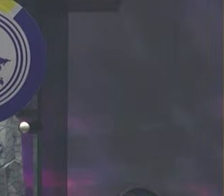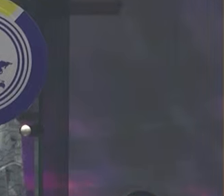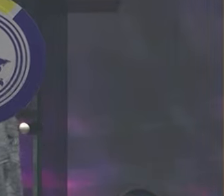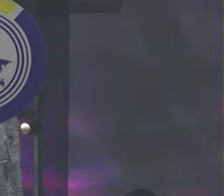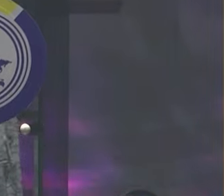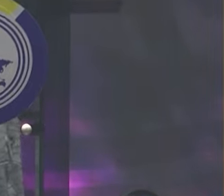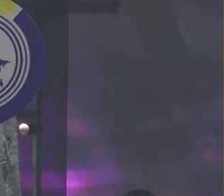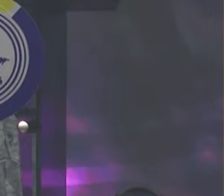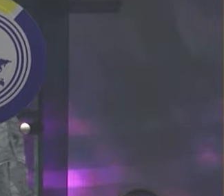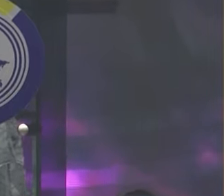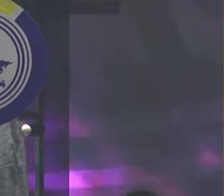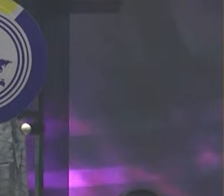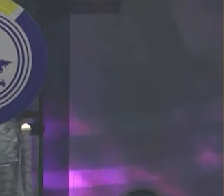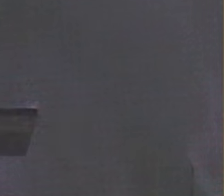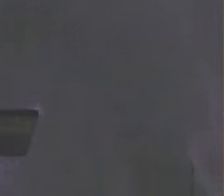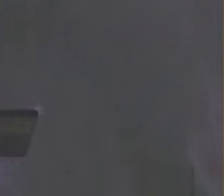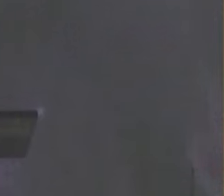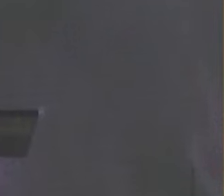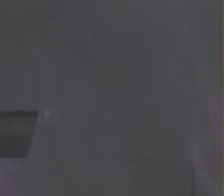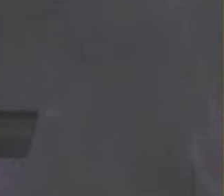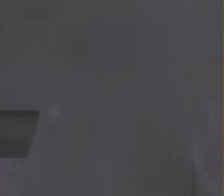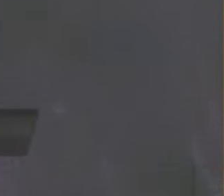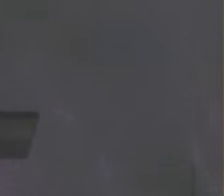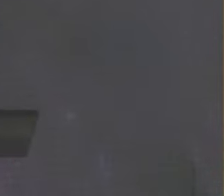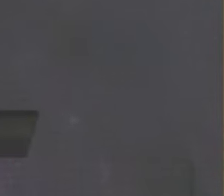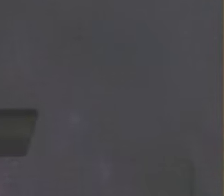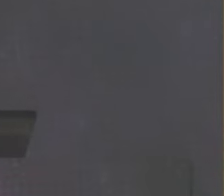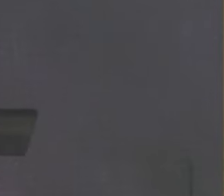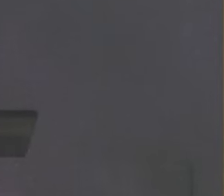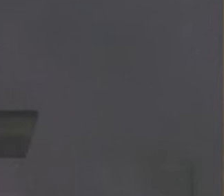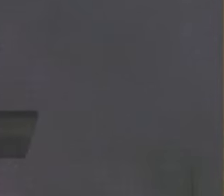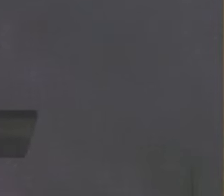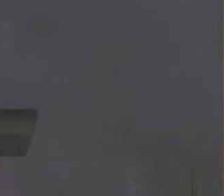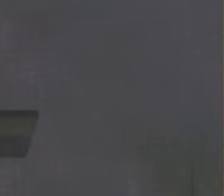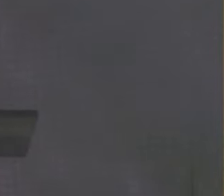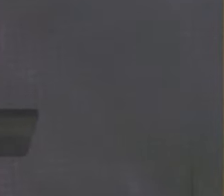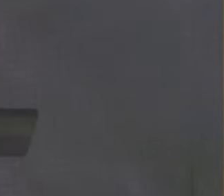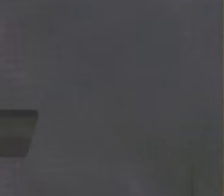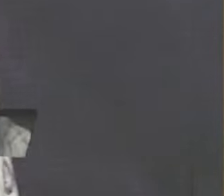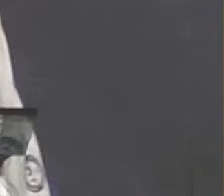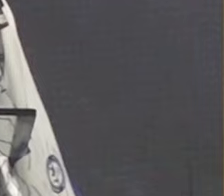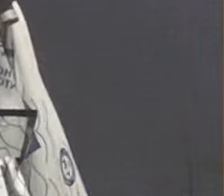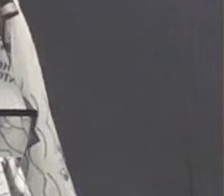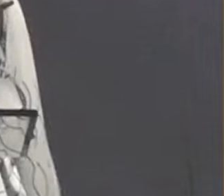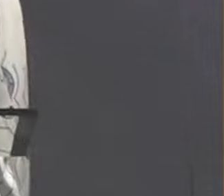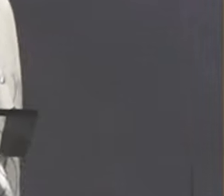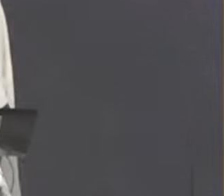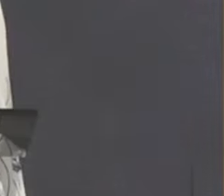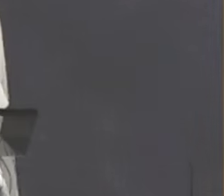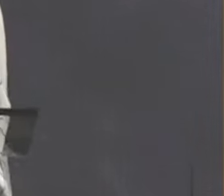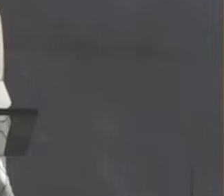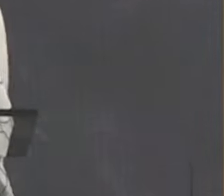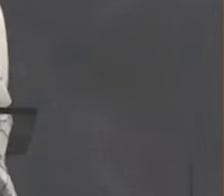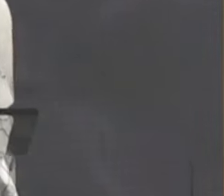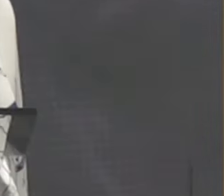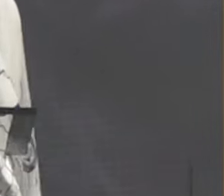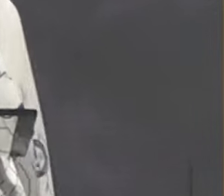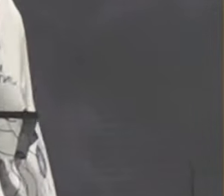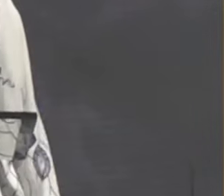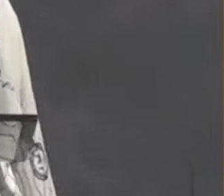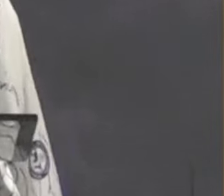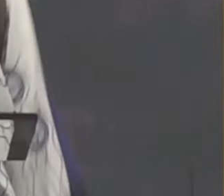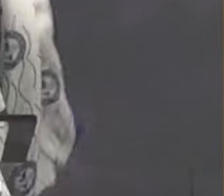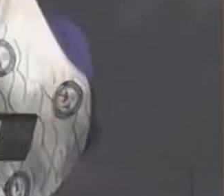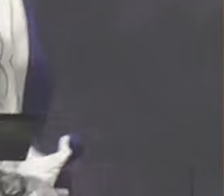a restored relationship. Na enanwumre yi. And this evening, ayonkofa